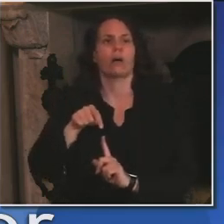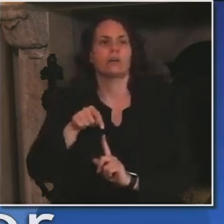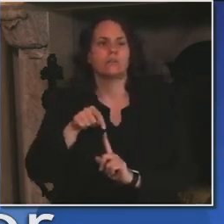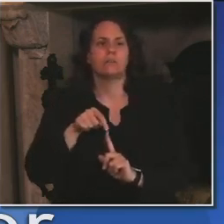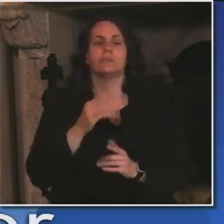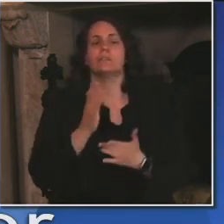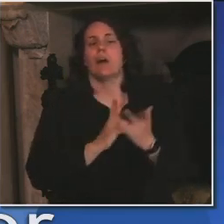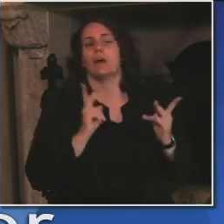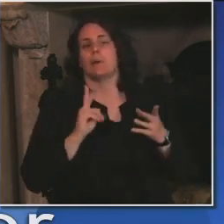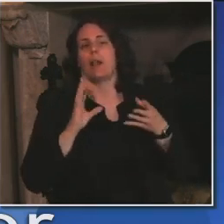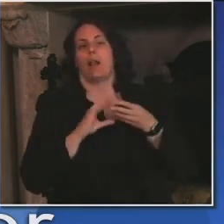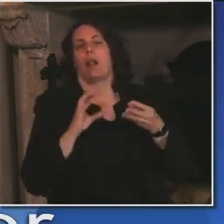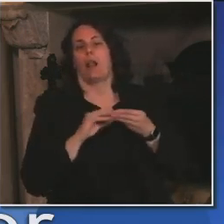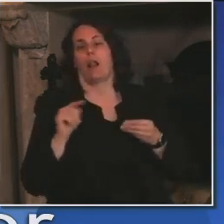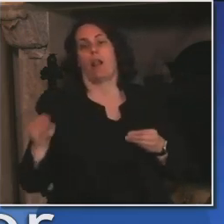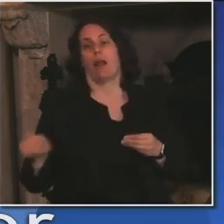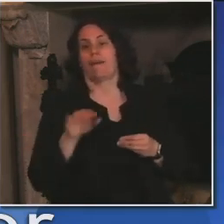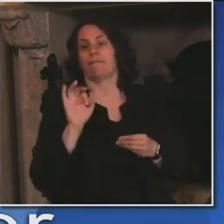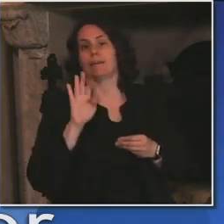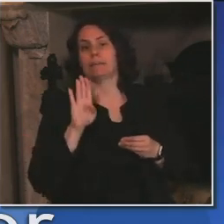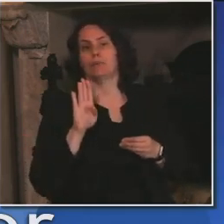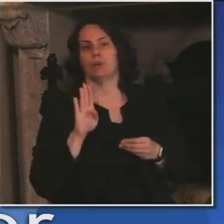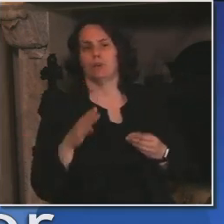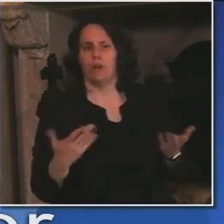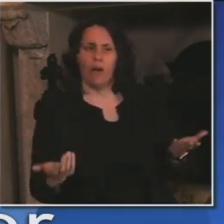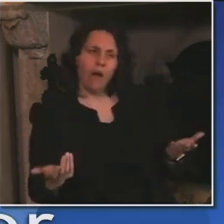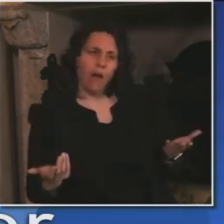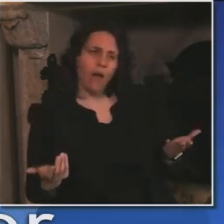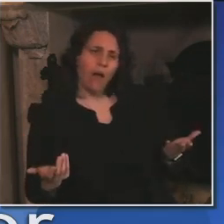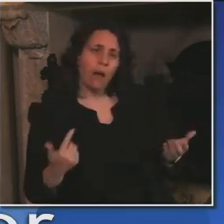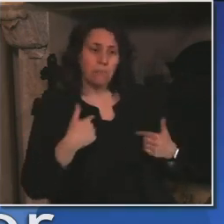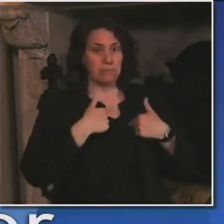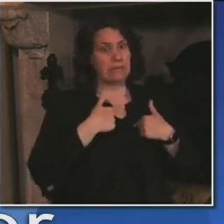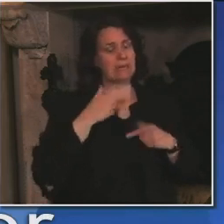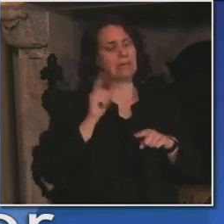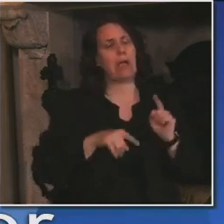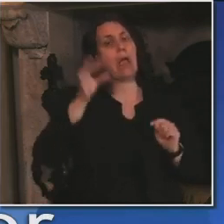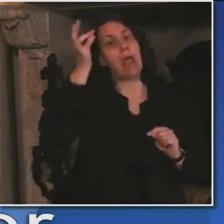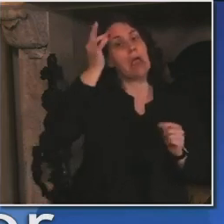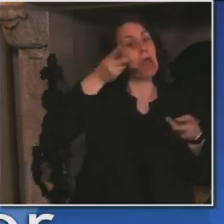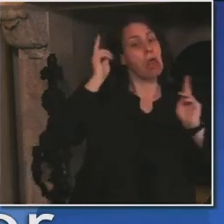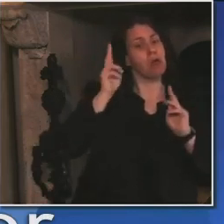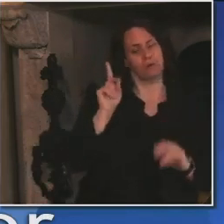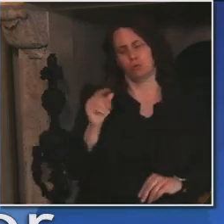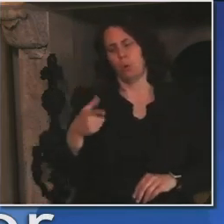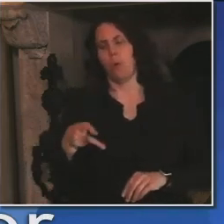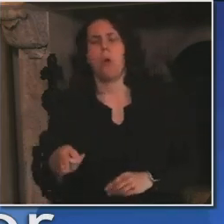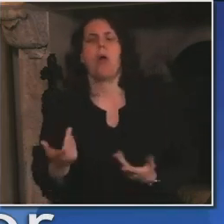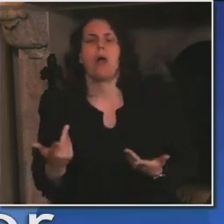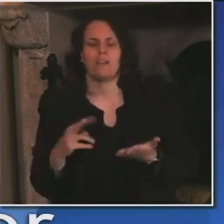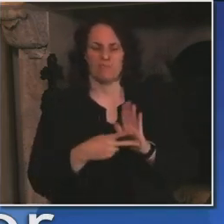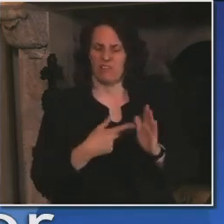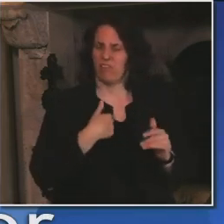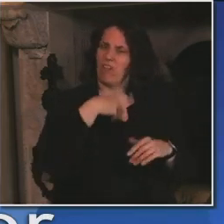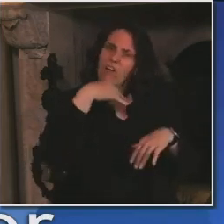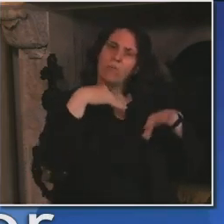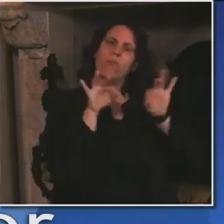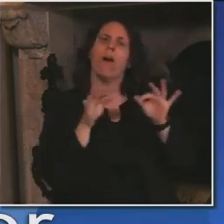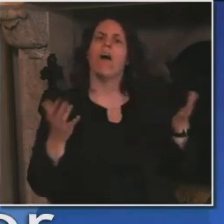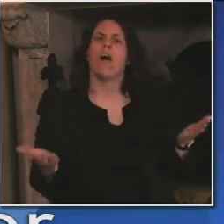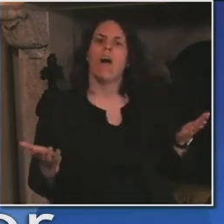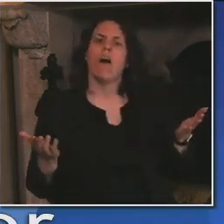is like going to a hair salon or doing, the non-essential businesses. Would those, from what you specified, as